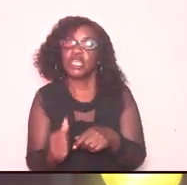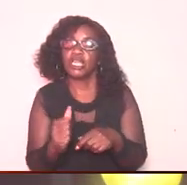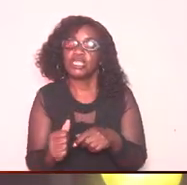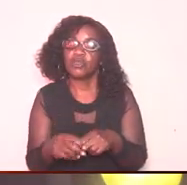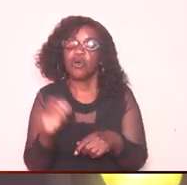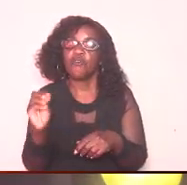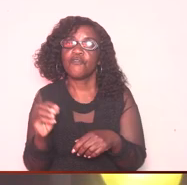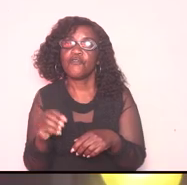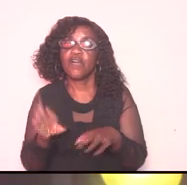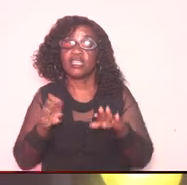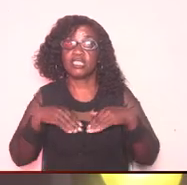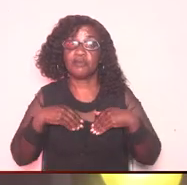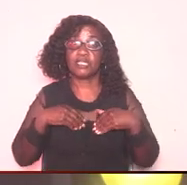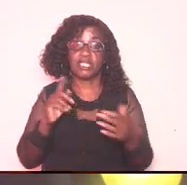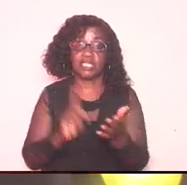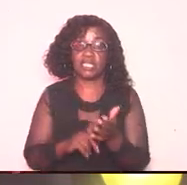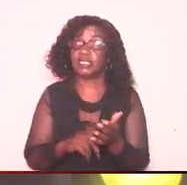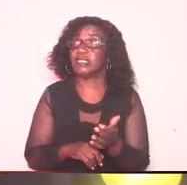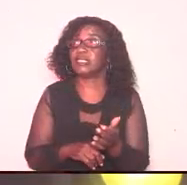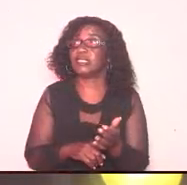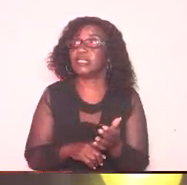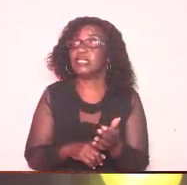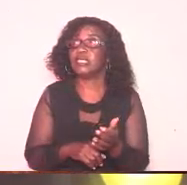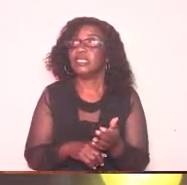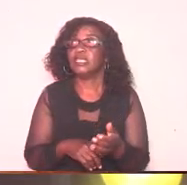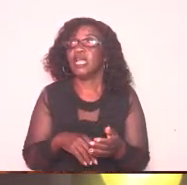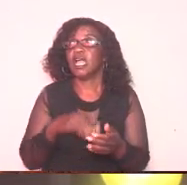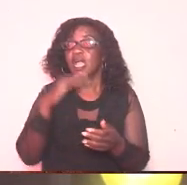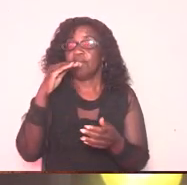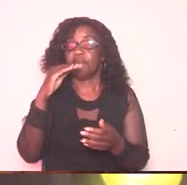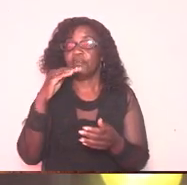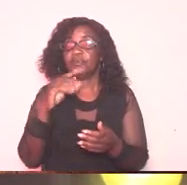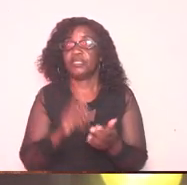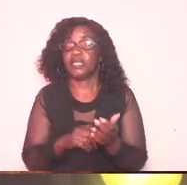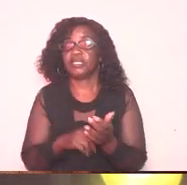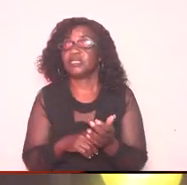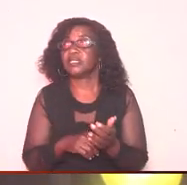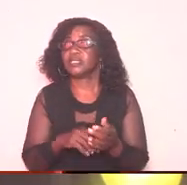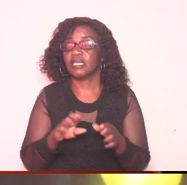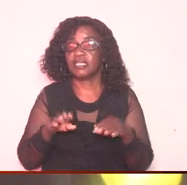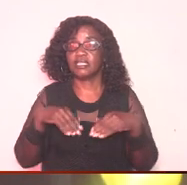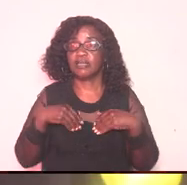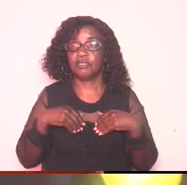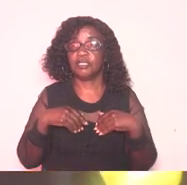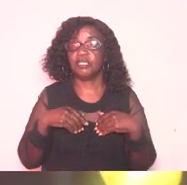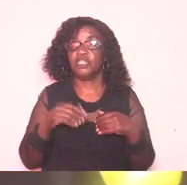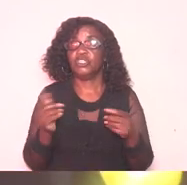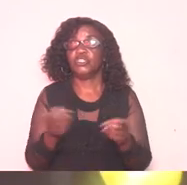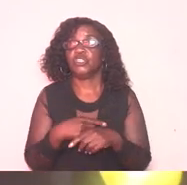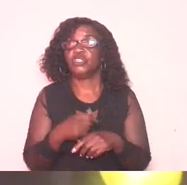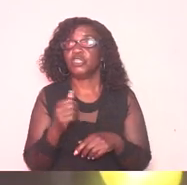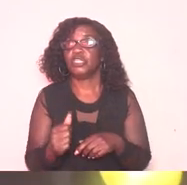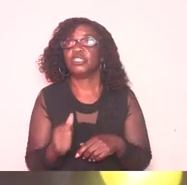repeat, this House supports the decision to raise the age of sexual consent. Contestants,